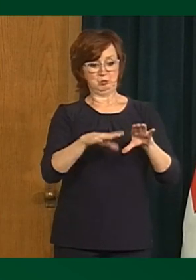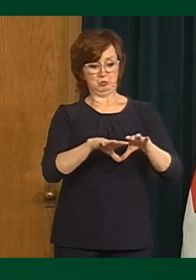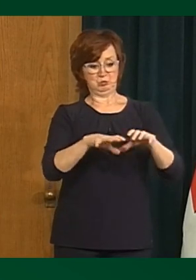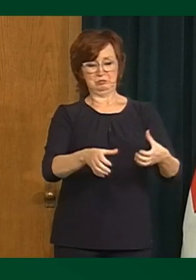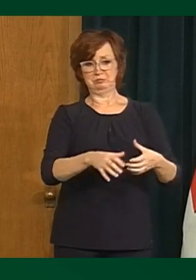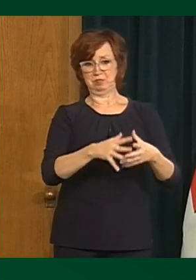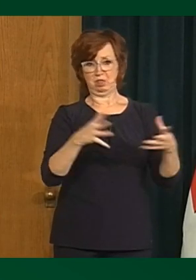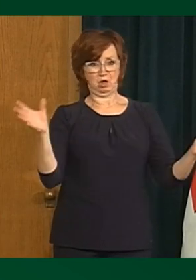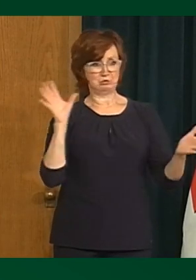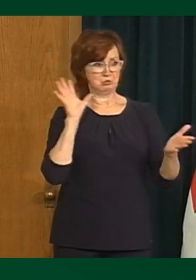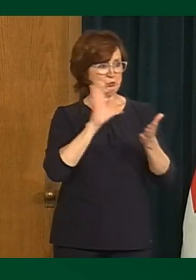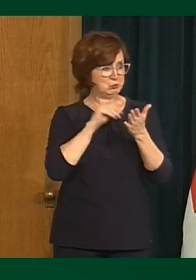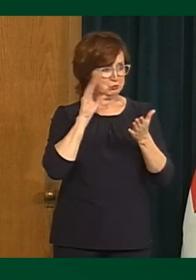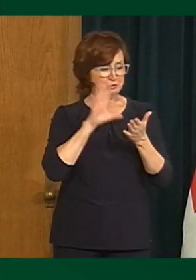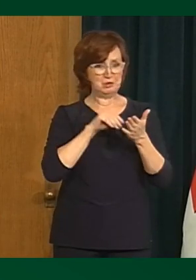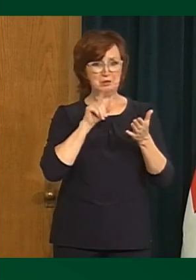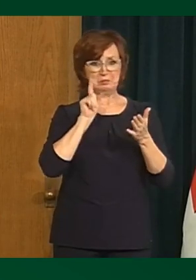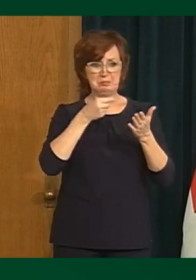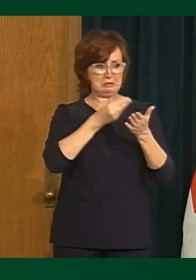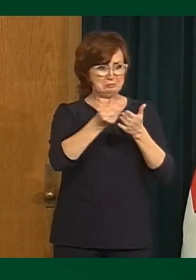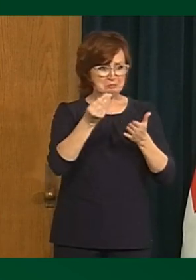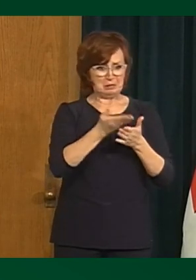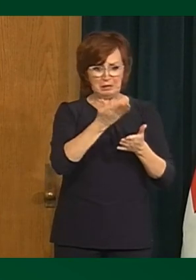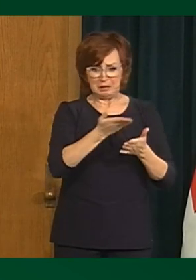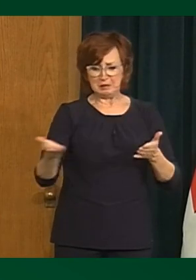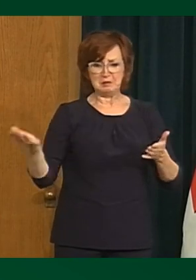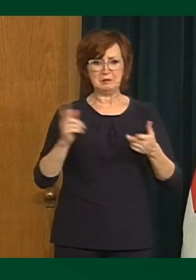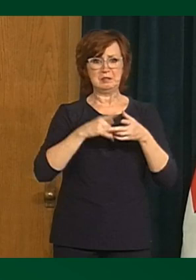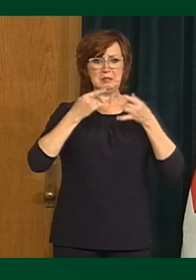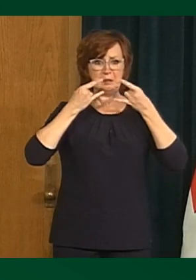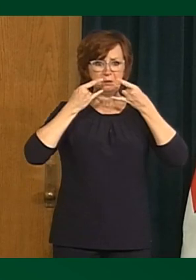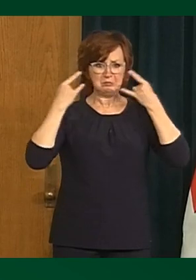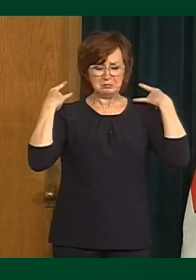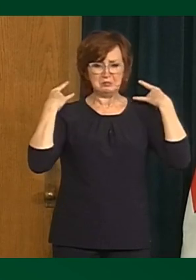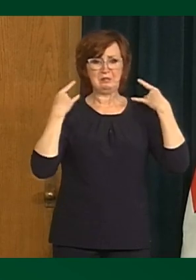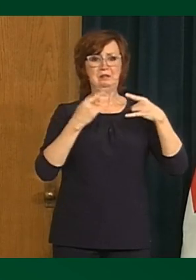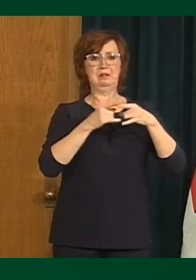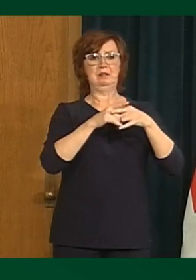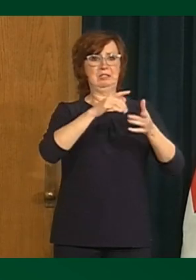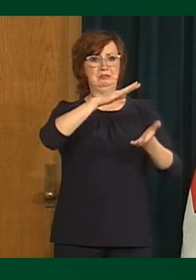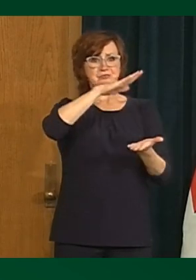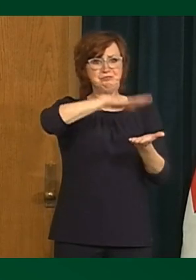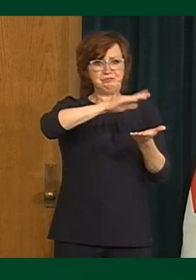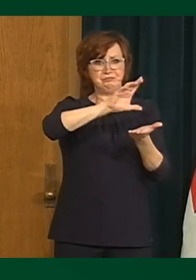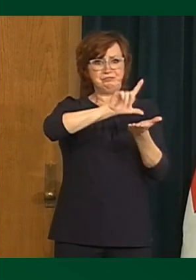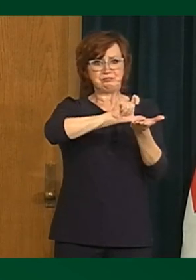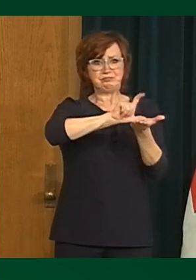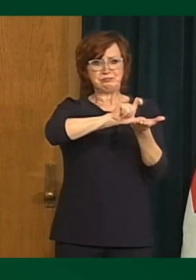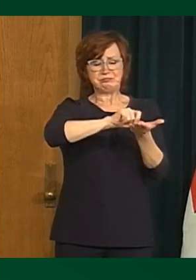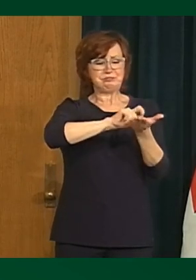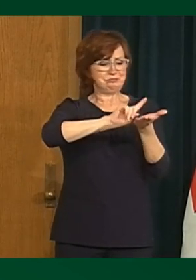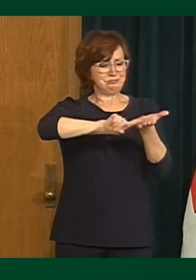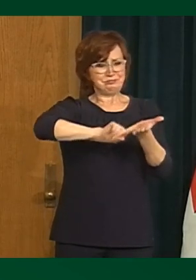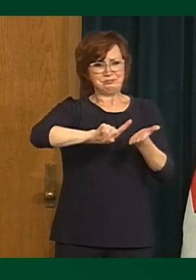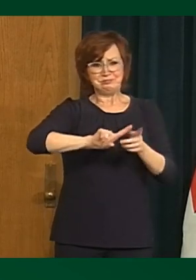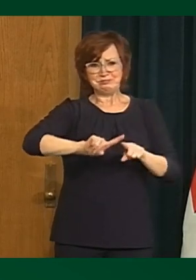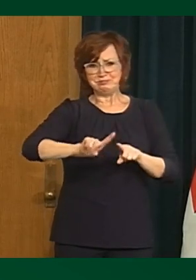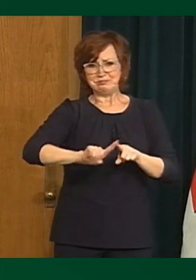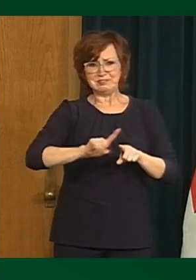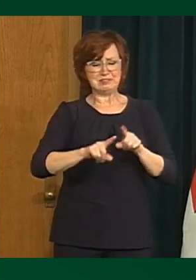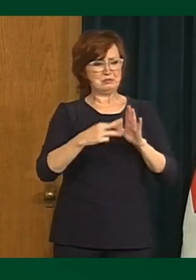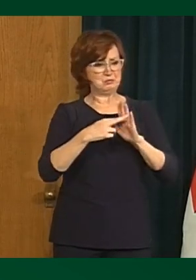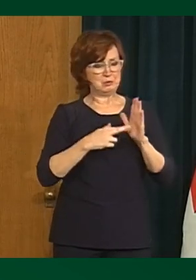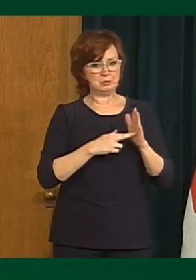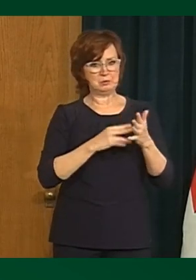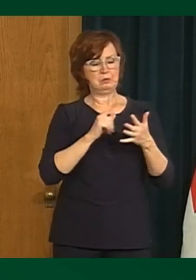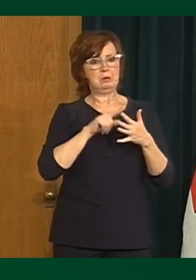The kind of PPE that they may use may not be the same. The clientele that they receive may be lower risk in terms of,